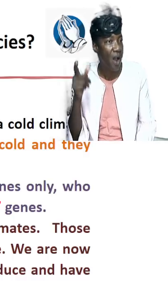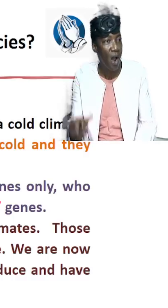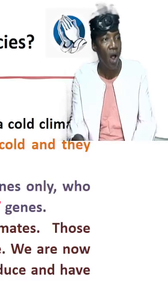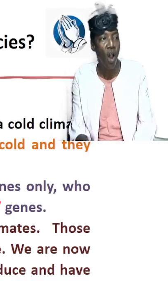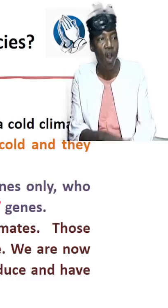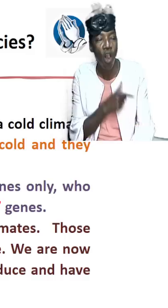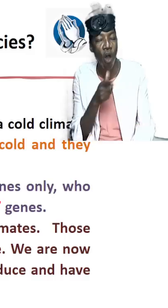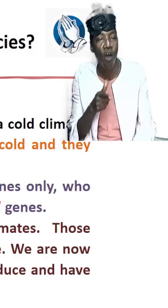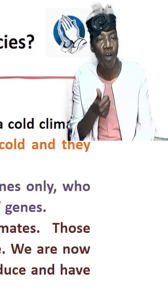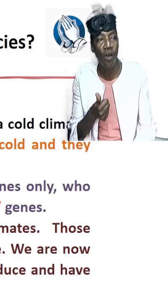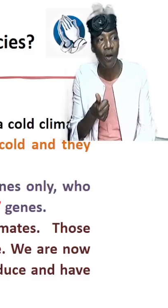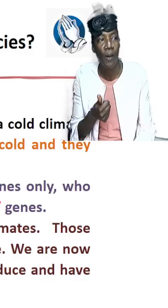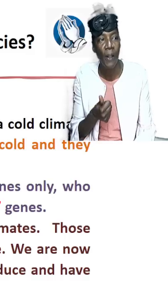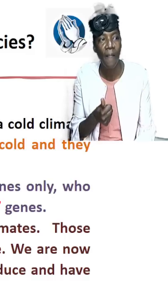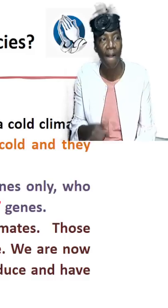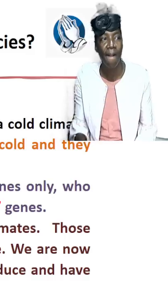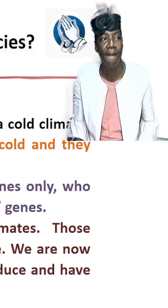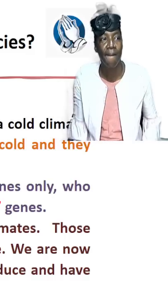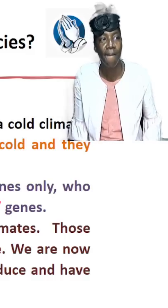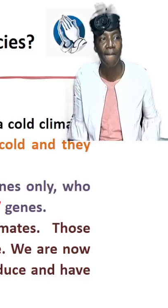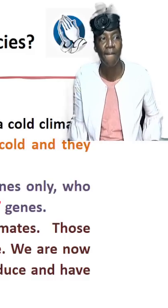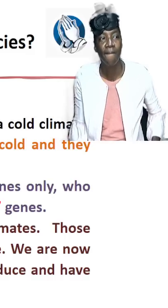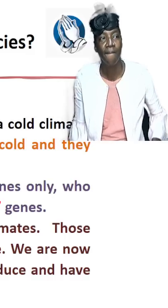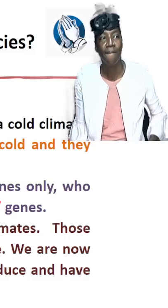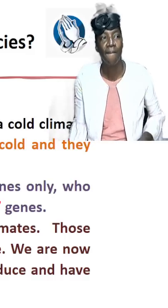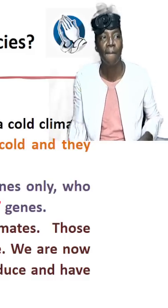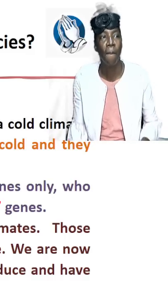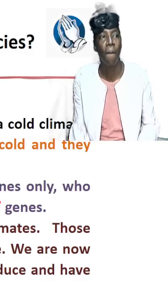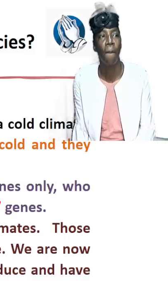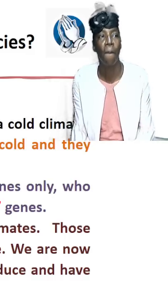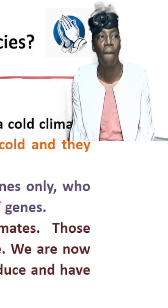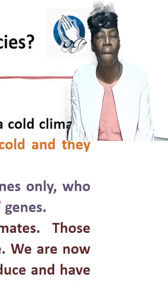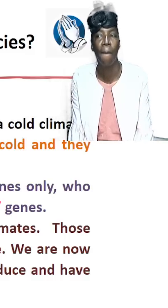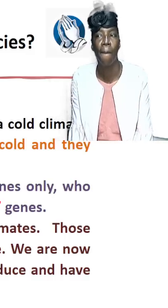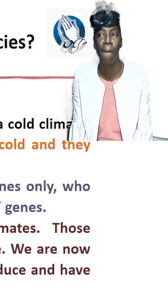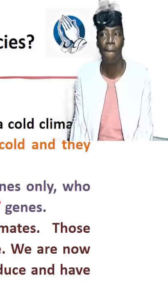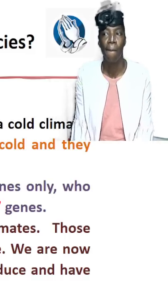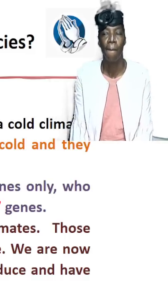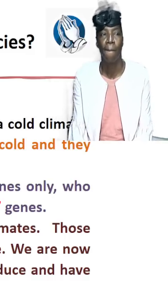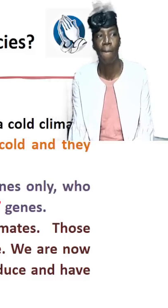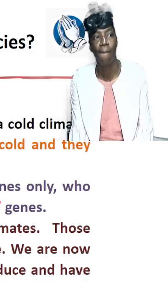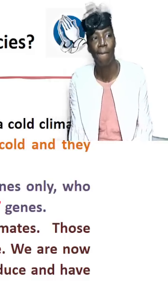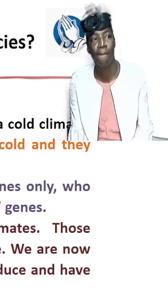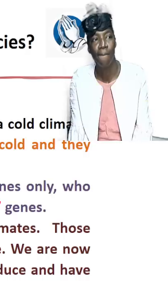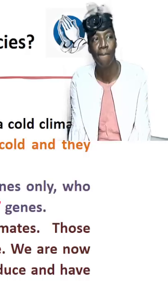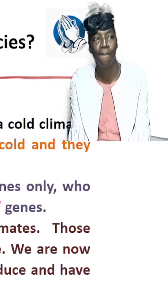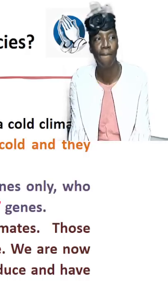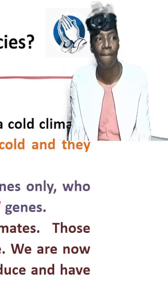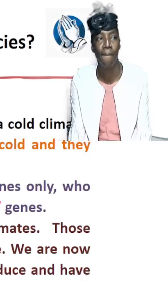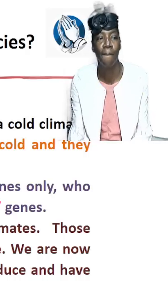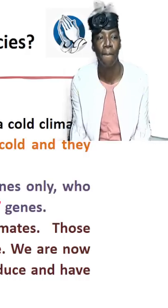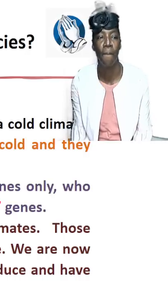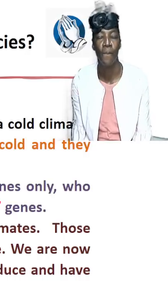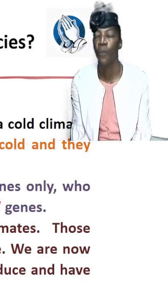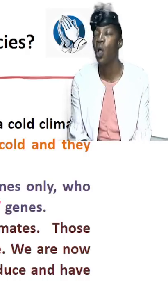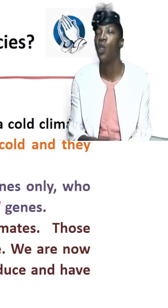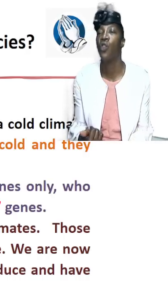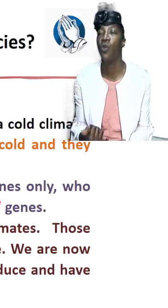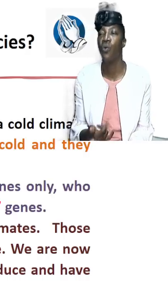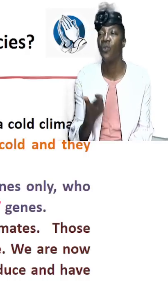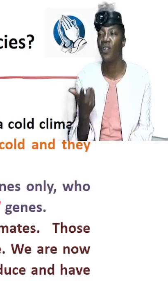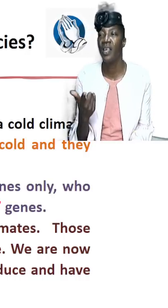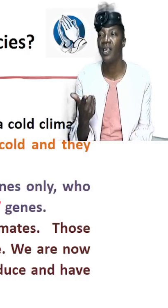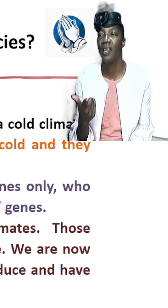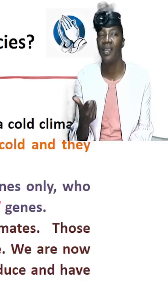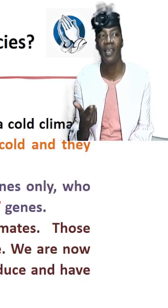Yes, that is those in the cold. Their hair is longer. Those in the